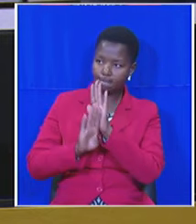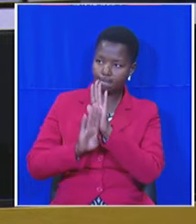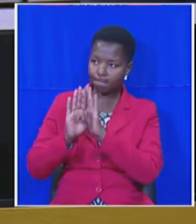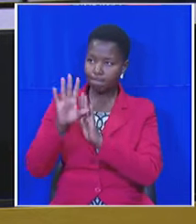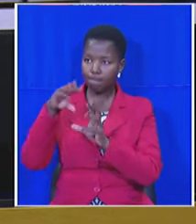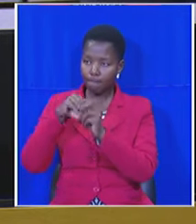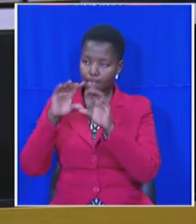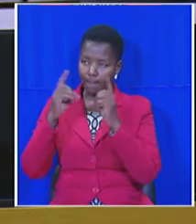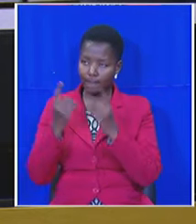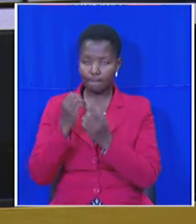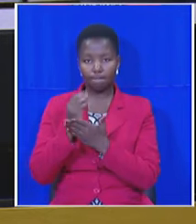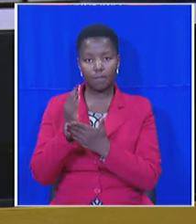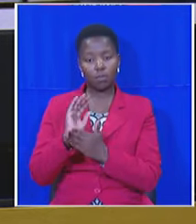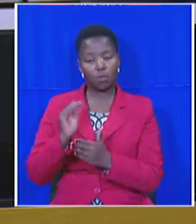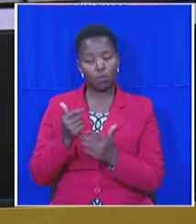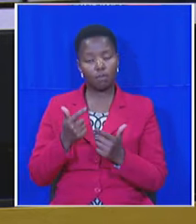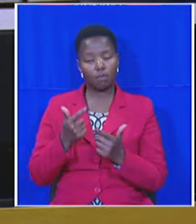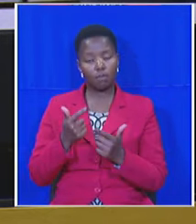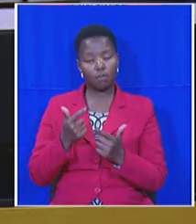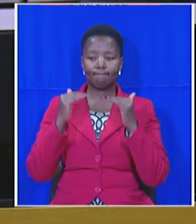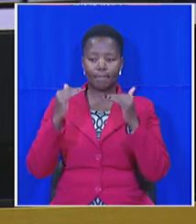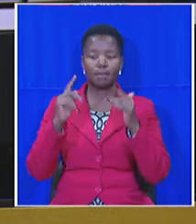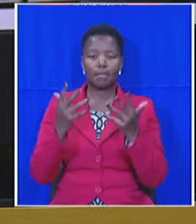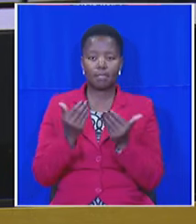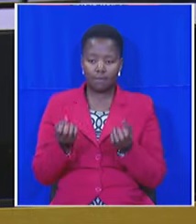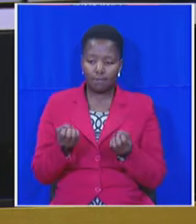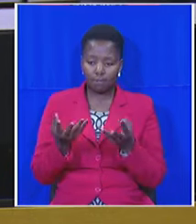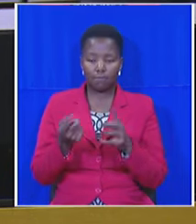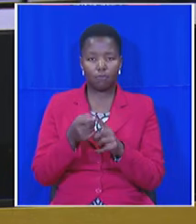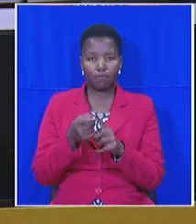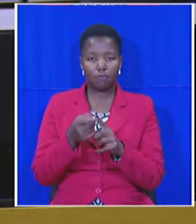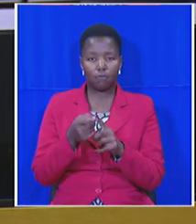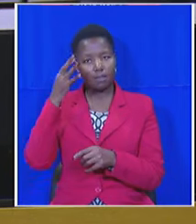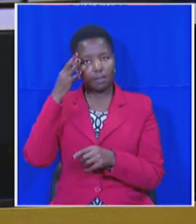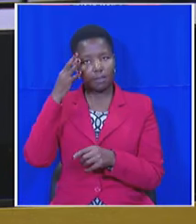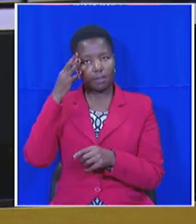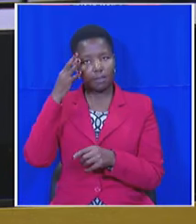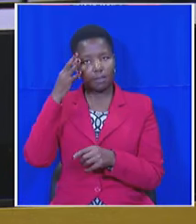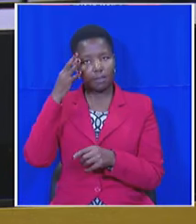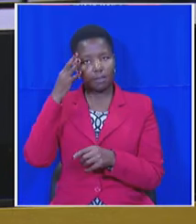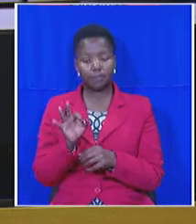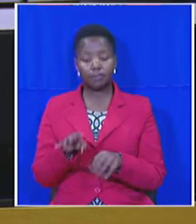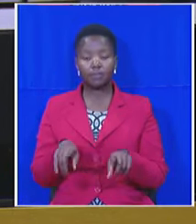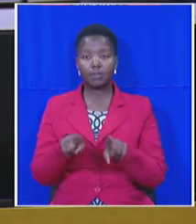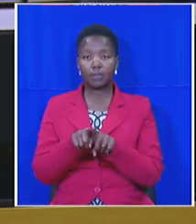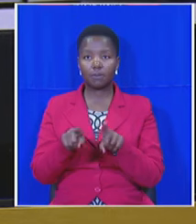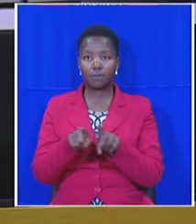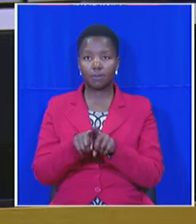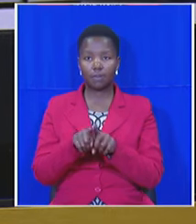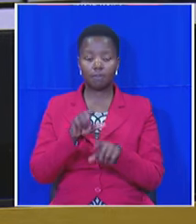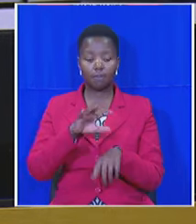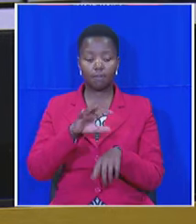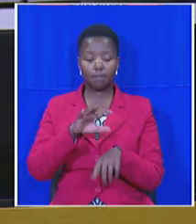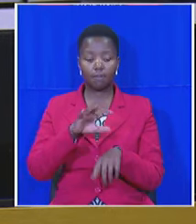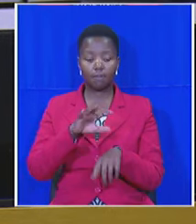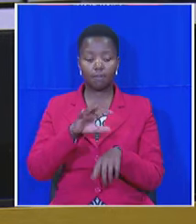to ensure that the lives of women are improved through service rendered by this ANC-led government, and to monitor at provincial, district,